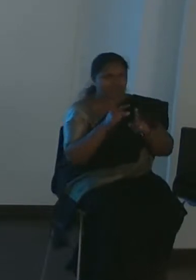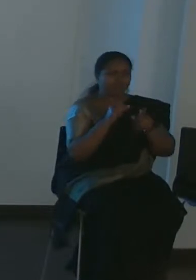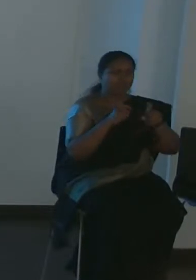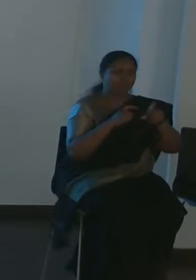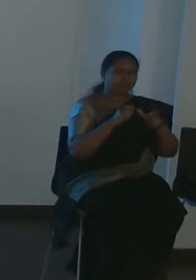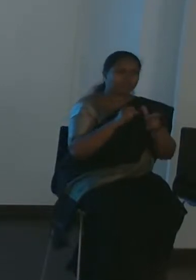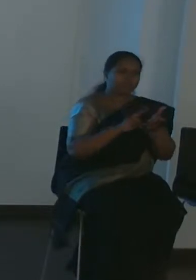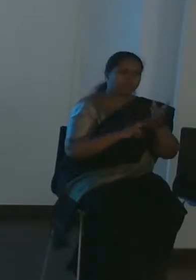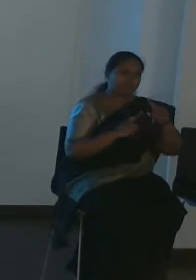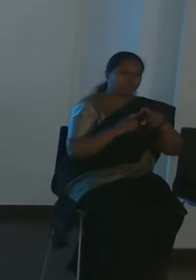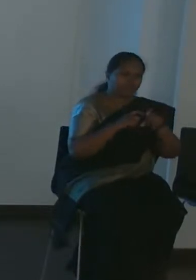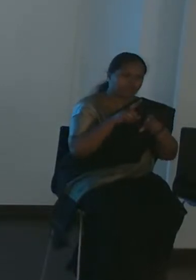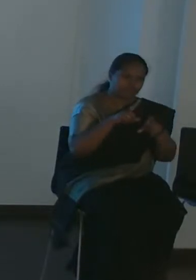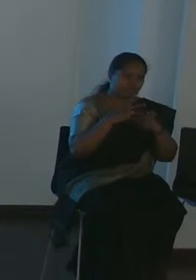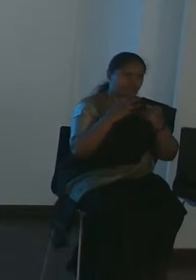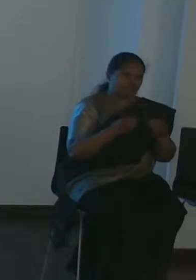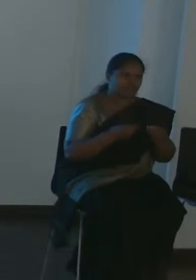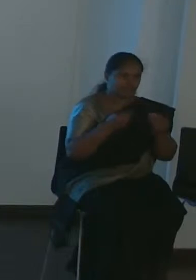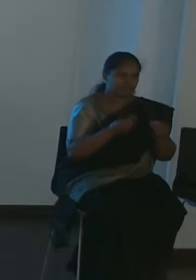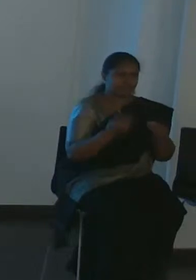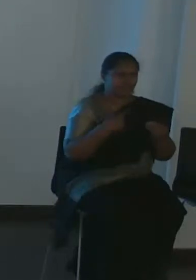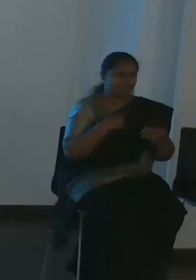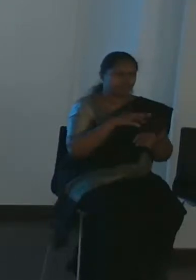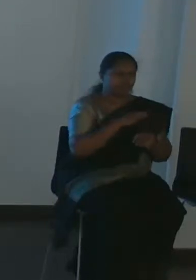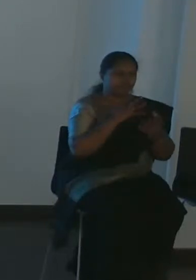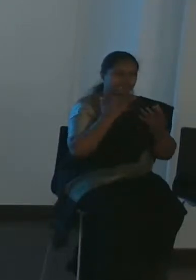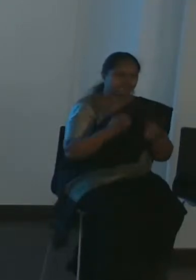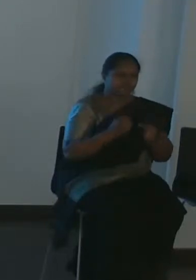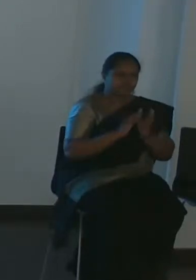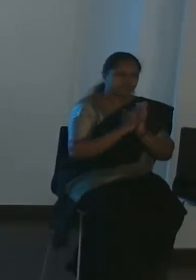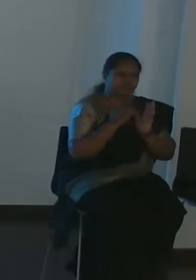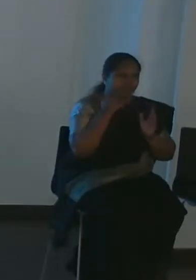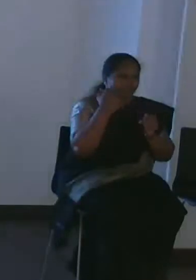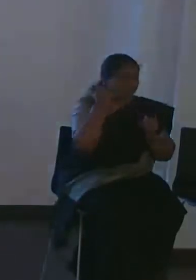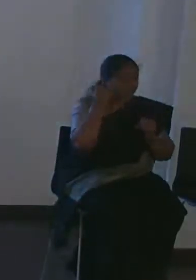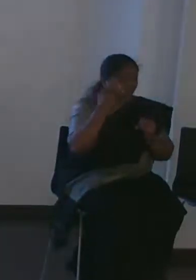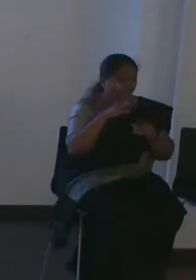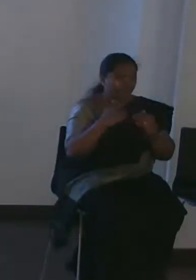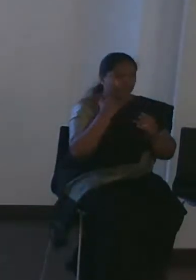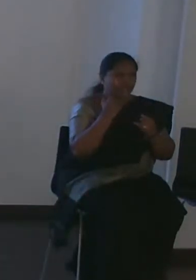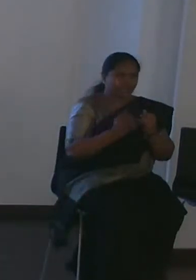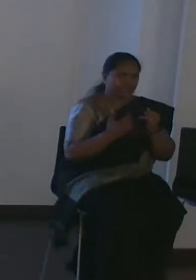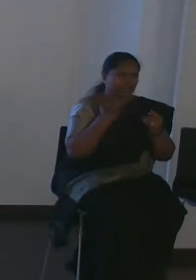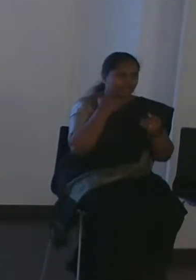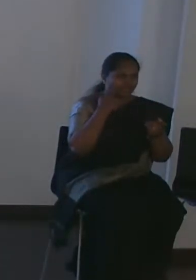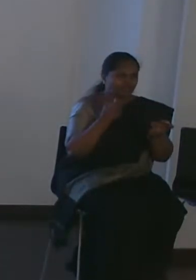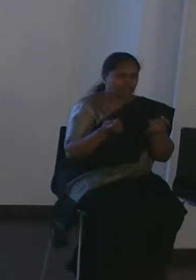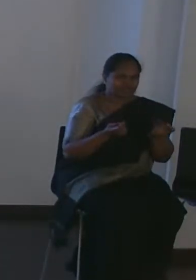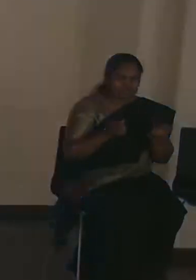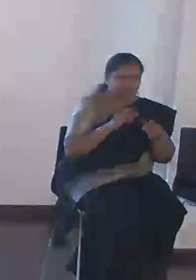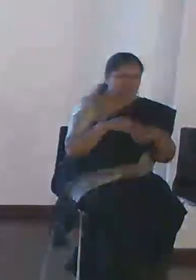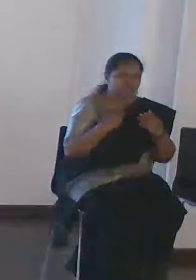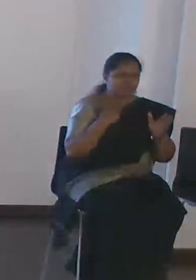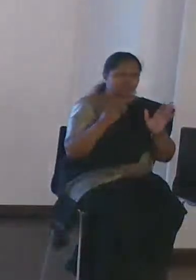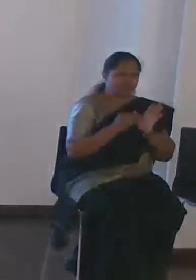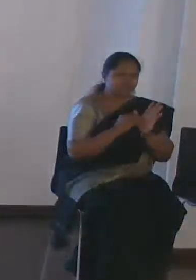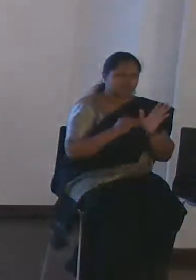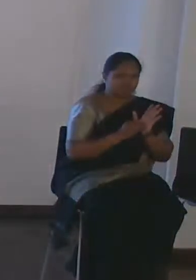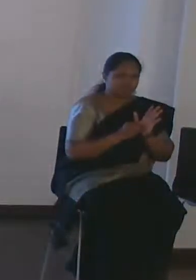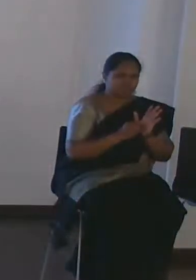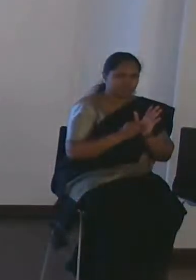organic. We like to begin with this idea of the loss of control and also pull from